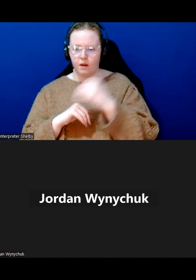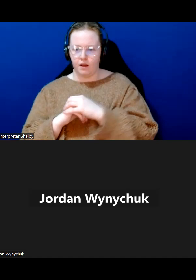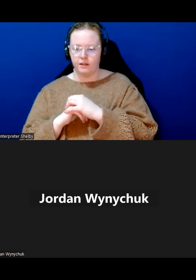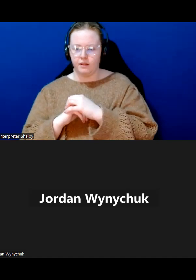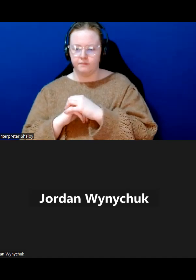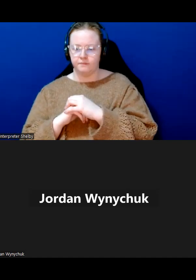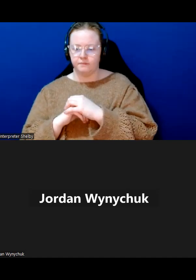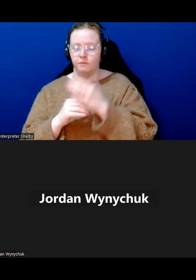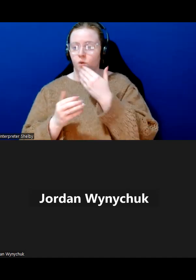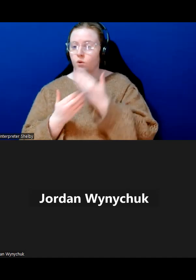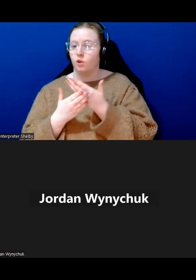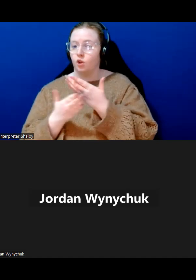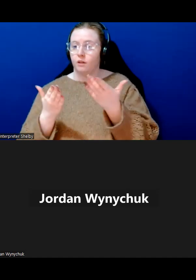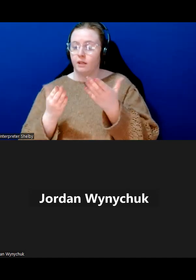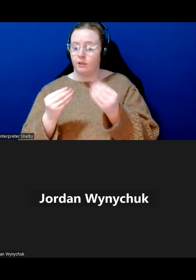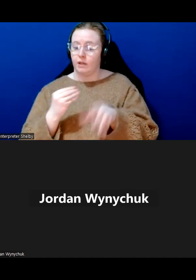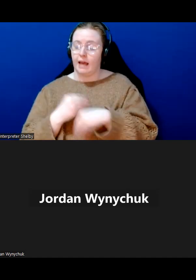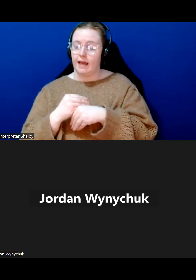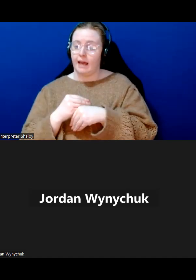good thing you can add, if you get